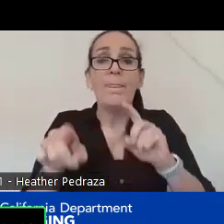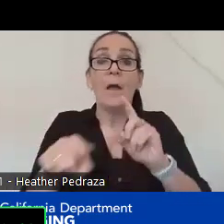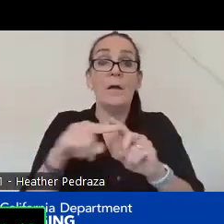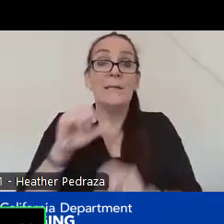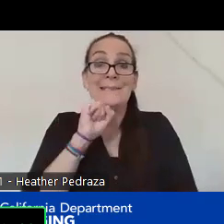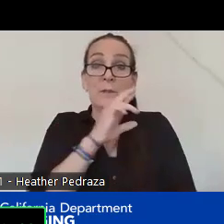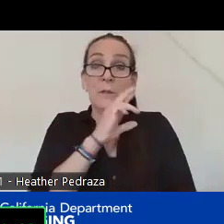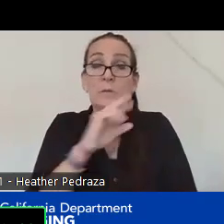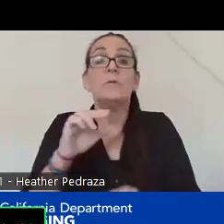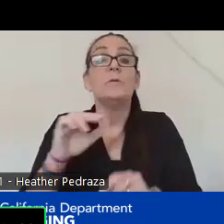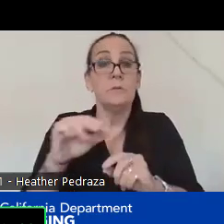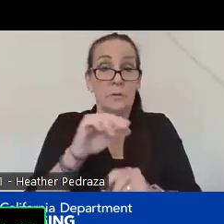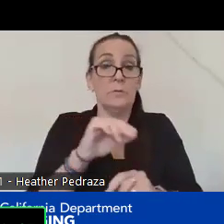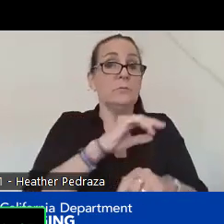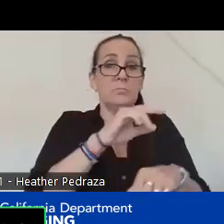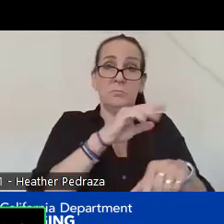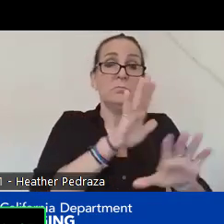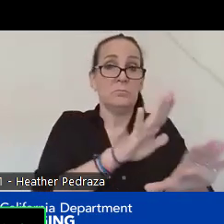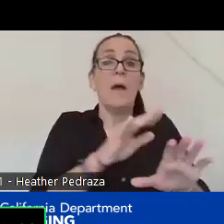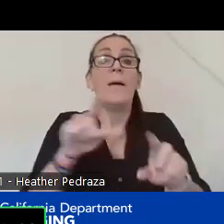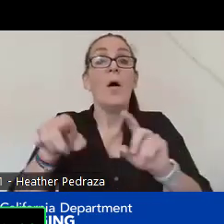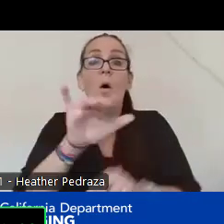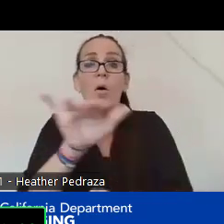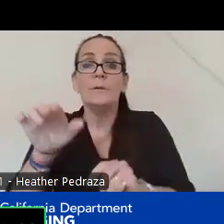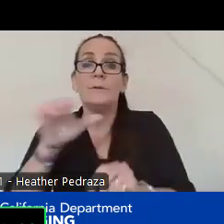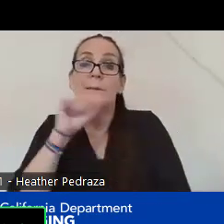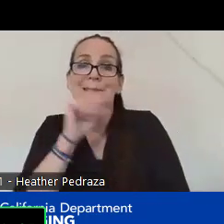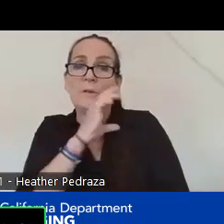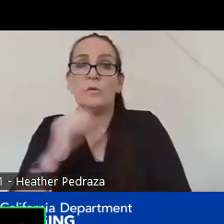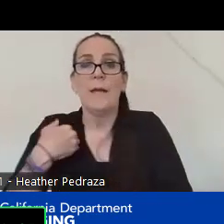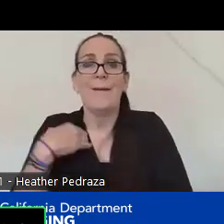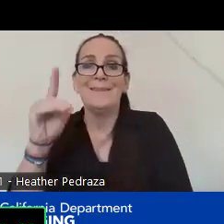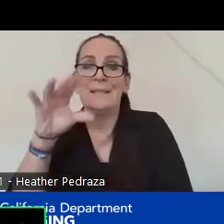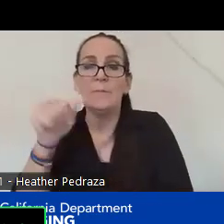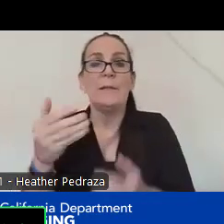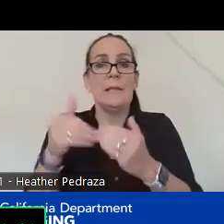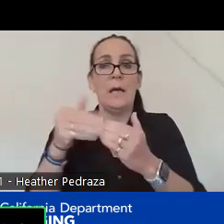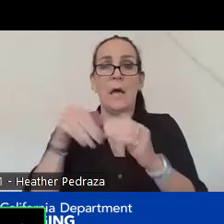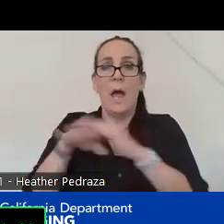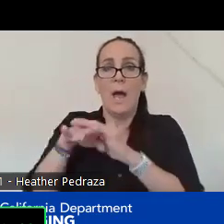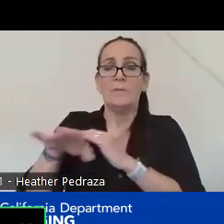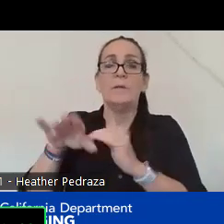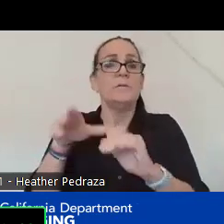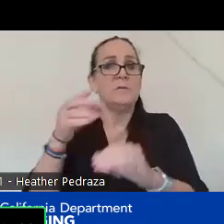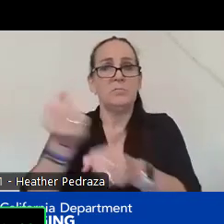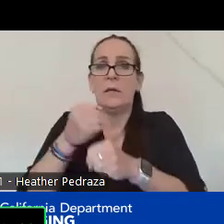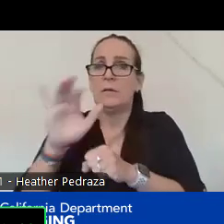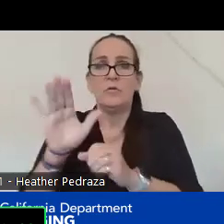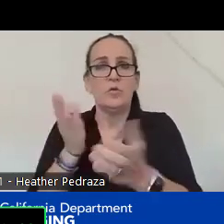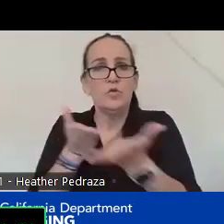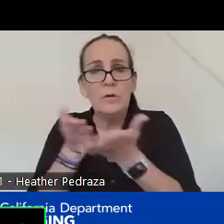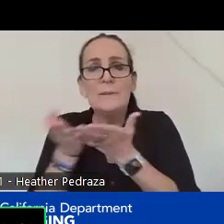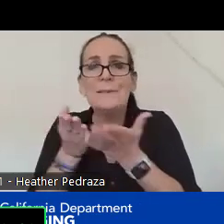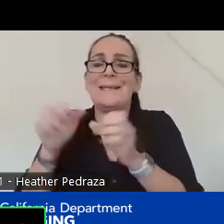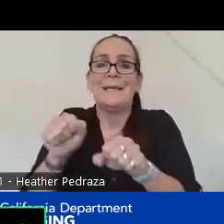disabilities get easier access to the services they need to stay not only safe in their